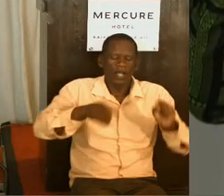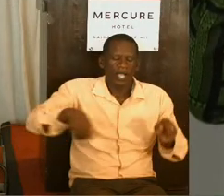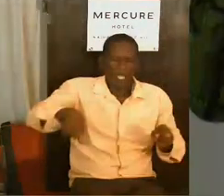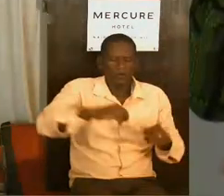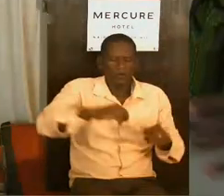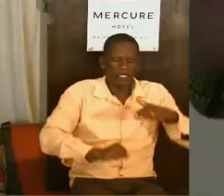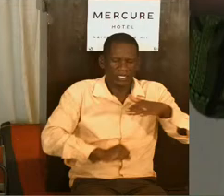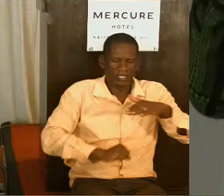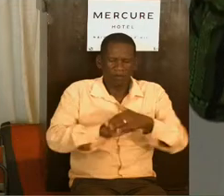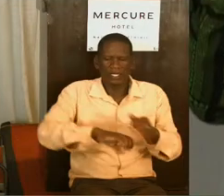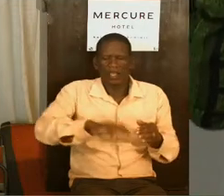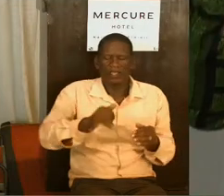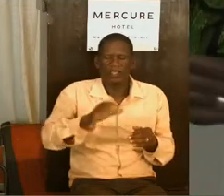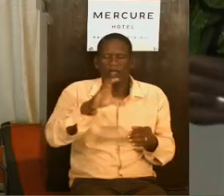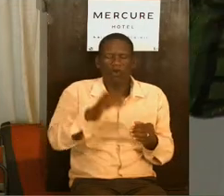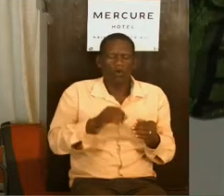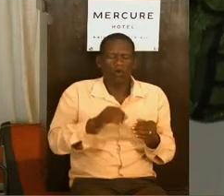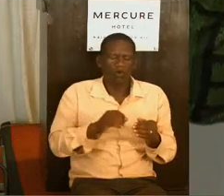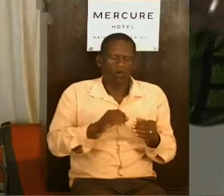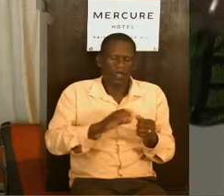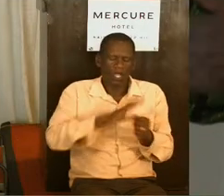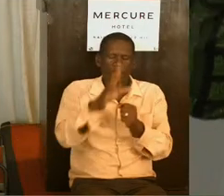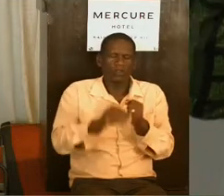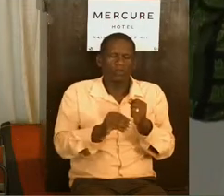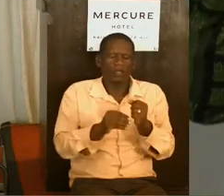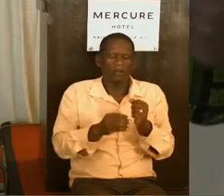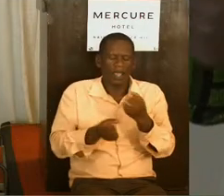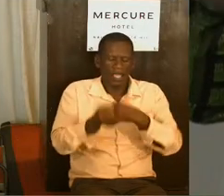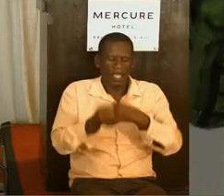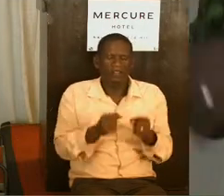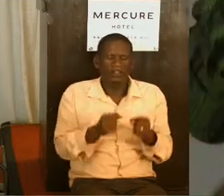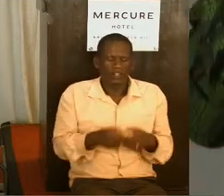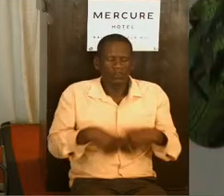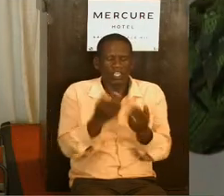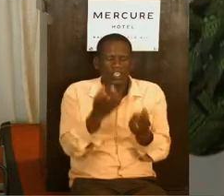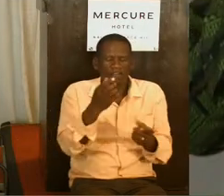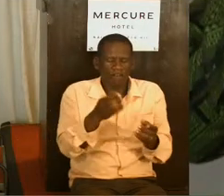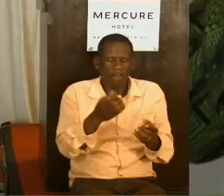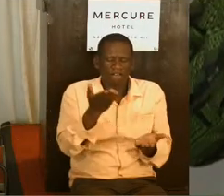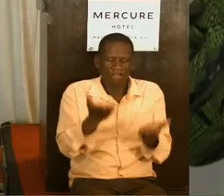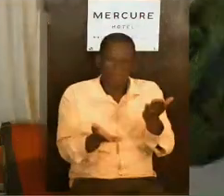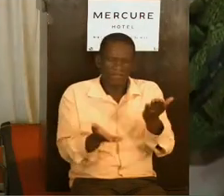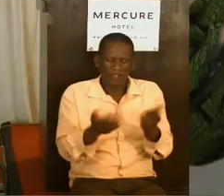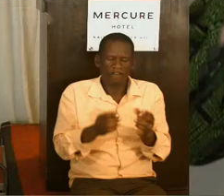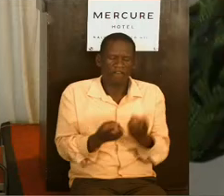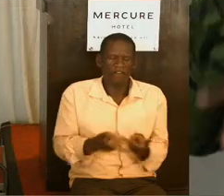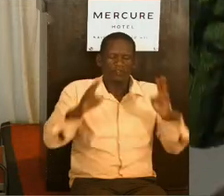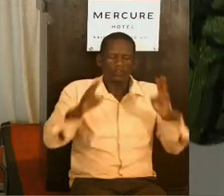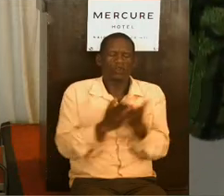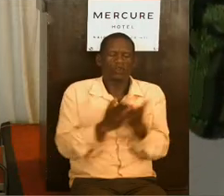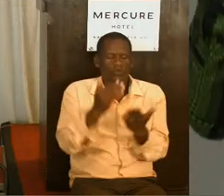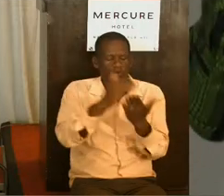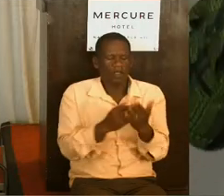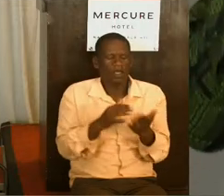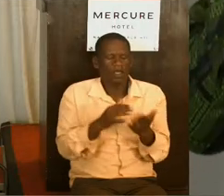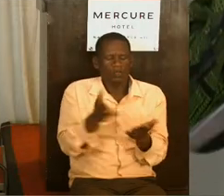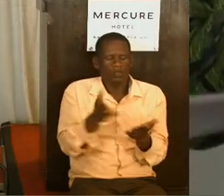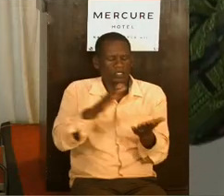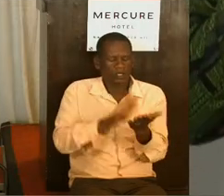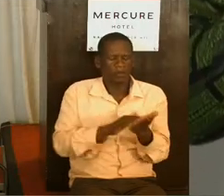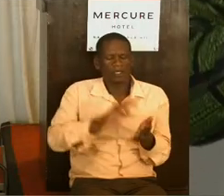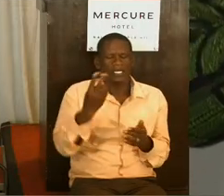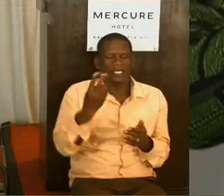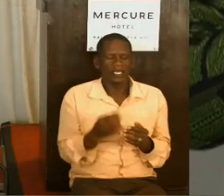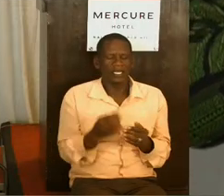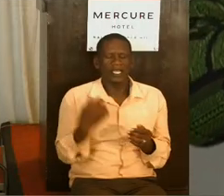supporting other co-curricular activities to be able to instill values through those programs so I think that is our accumulation number two